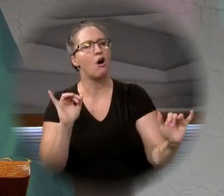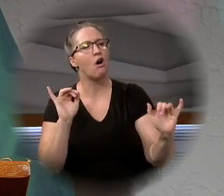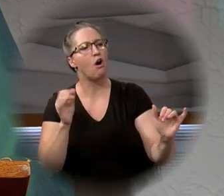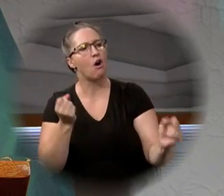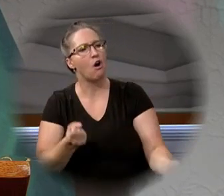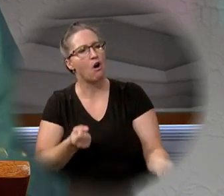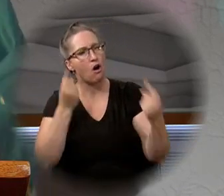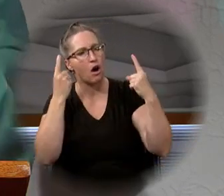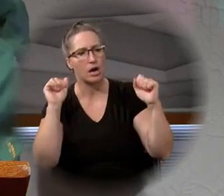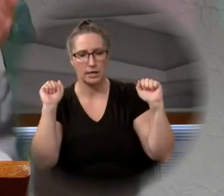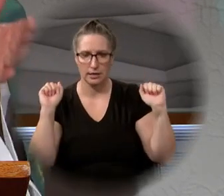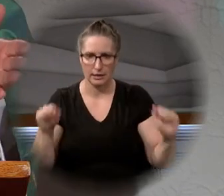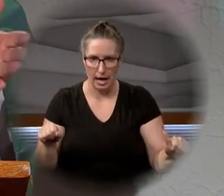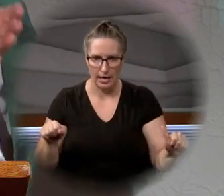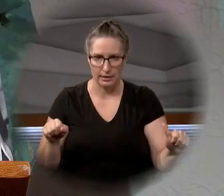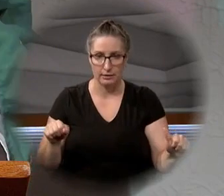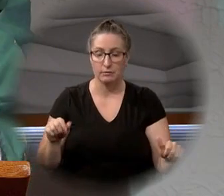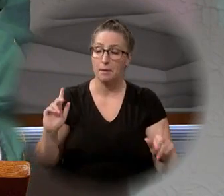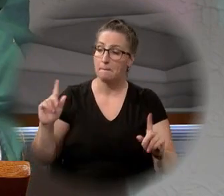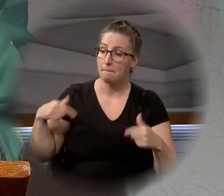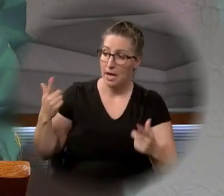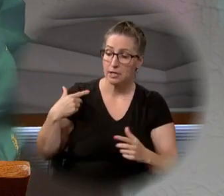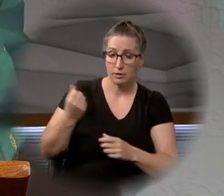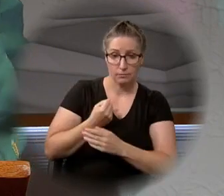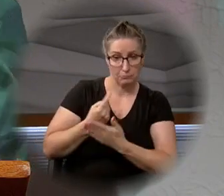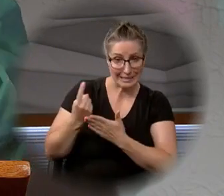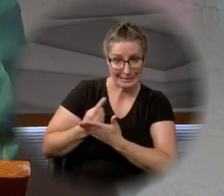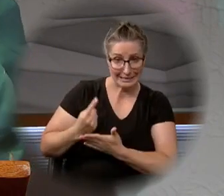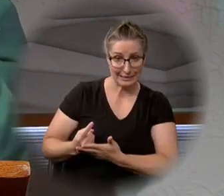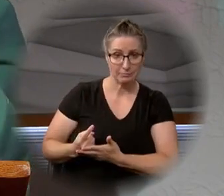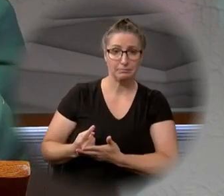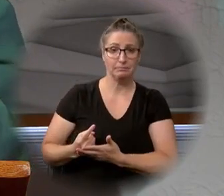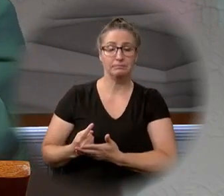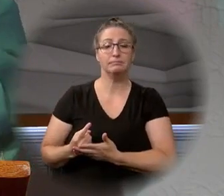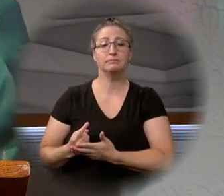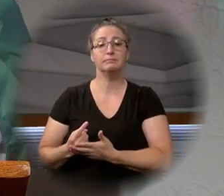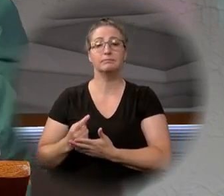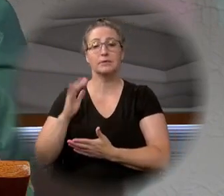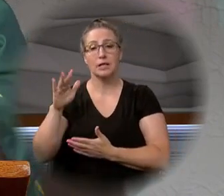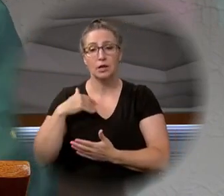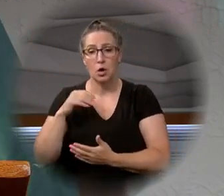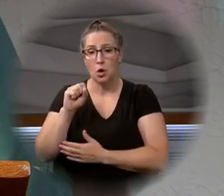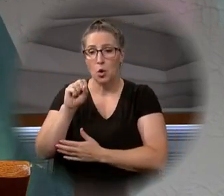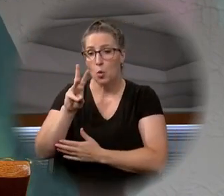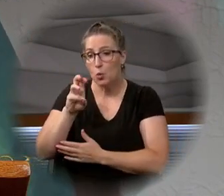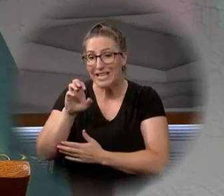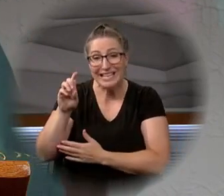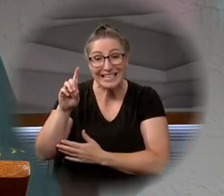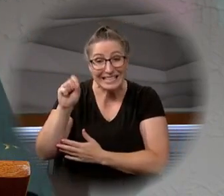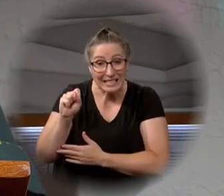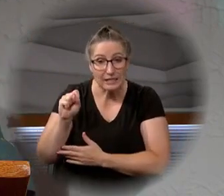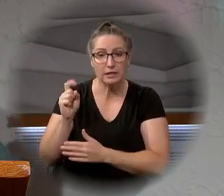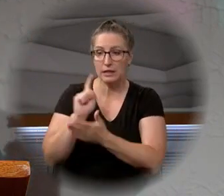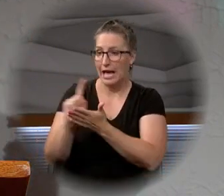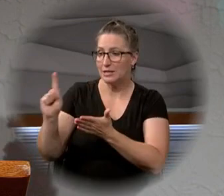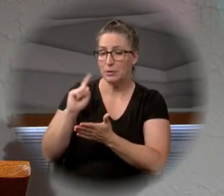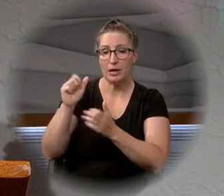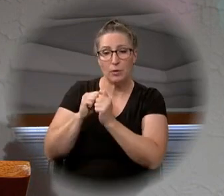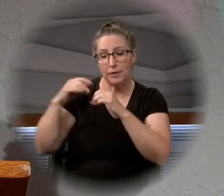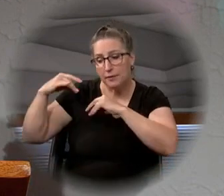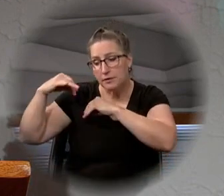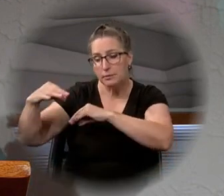identify with. In the last couple of weeks, the whole sower and the seed and the weeds and things that were right